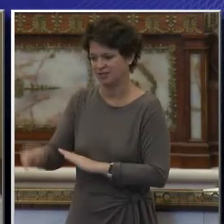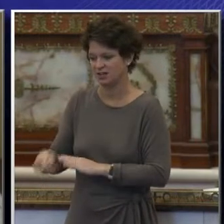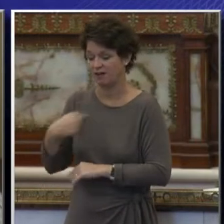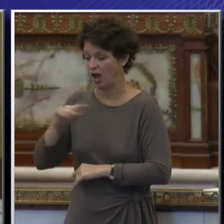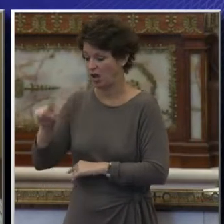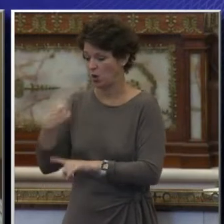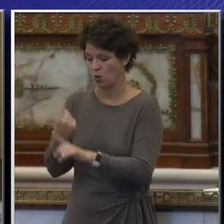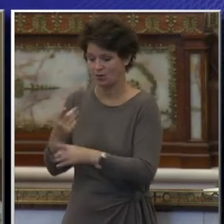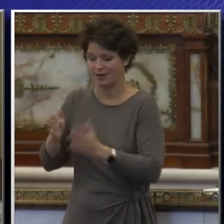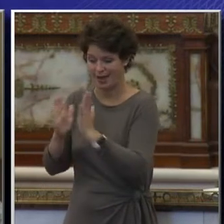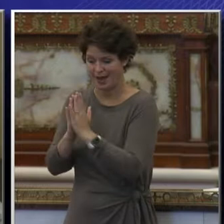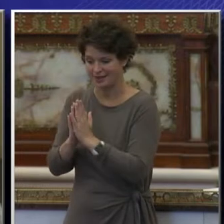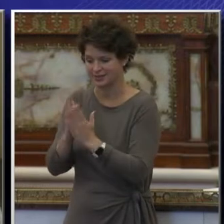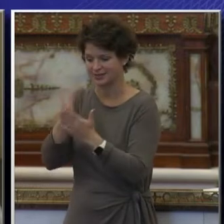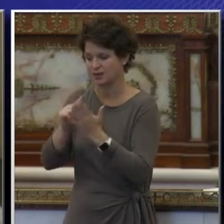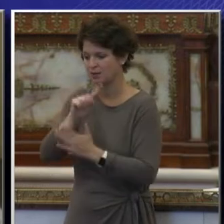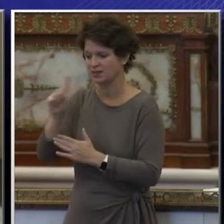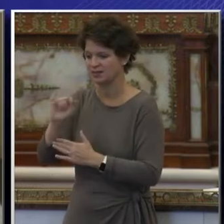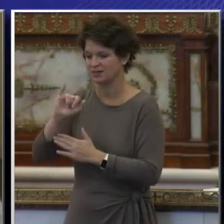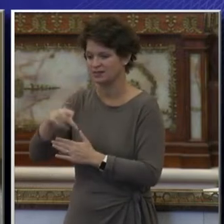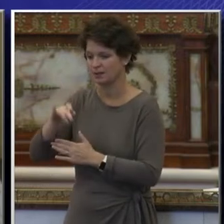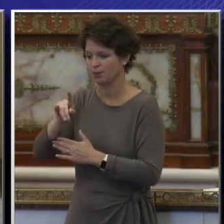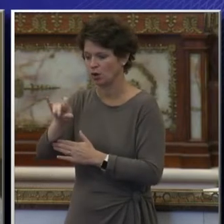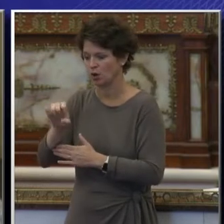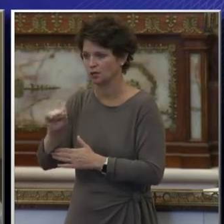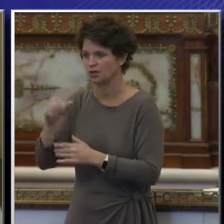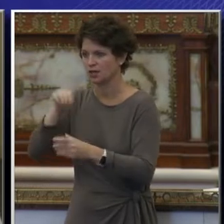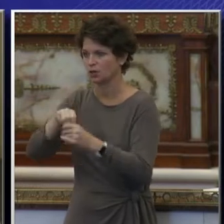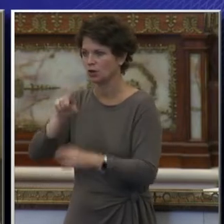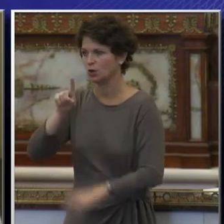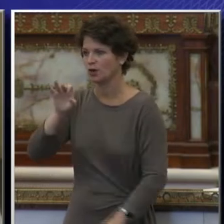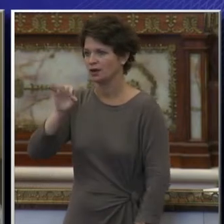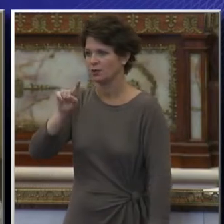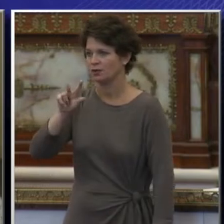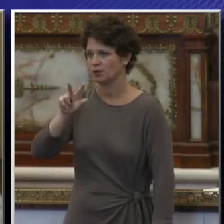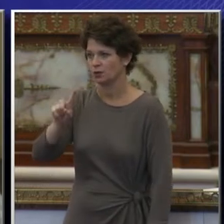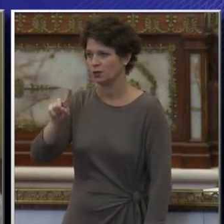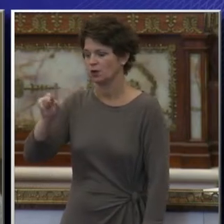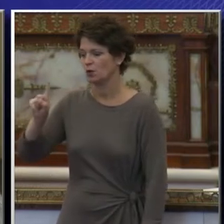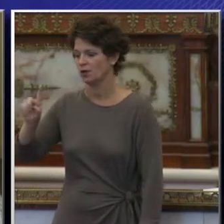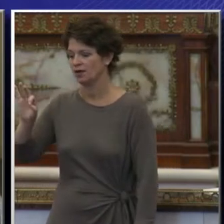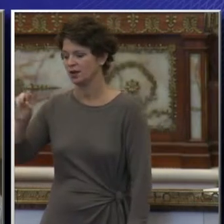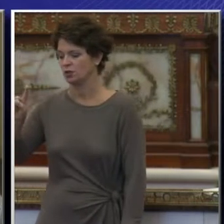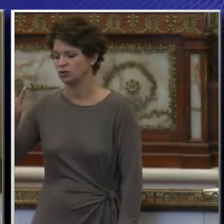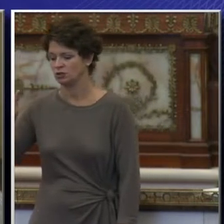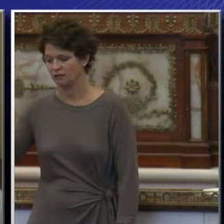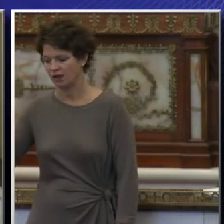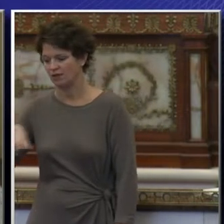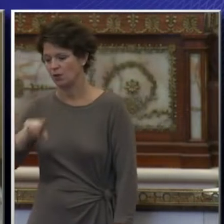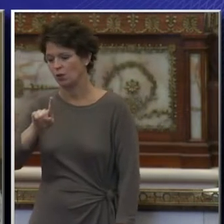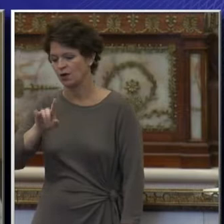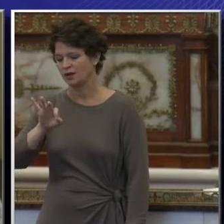only ask that some of the zip codes include 19131, 19151,